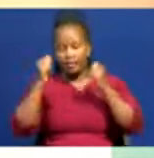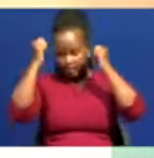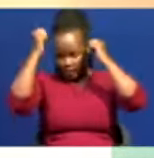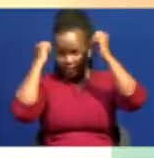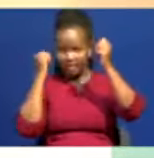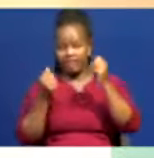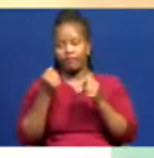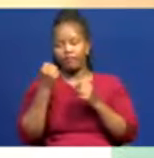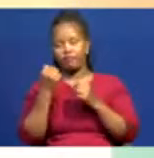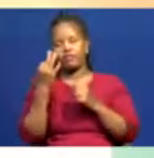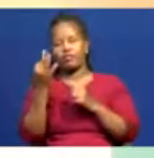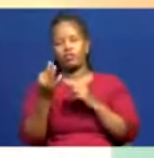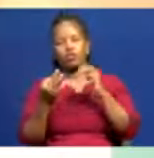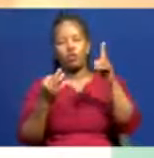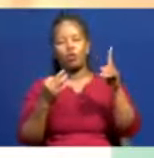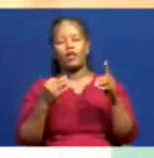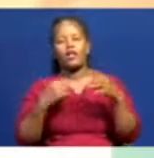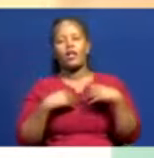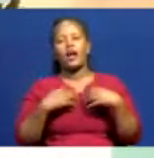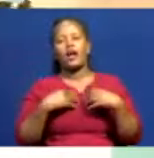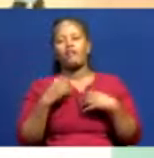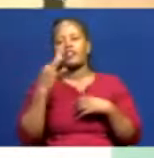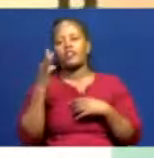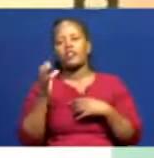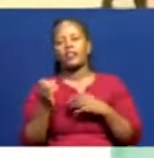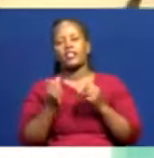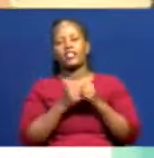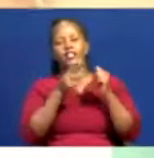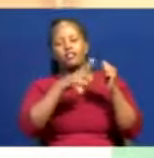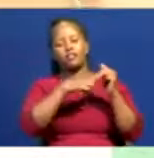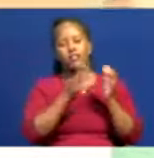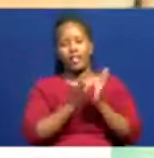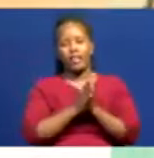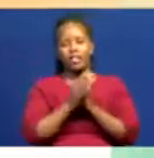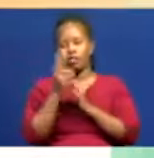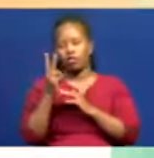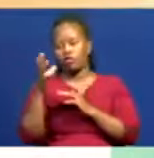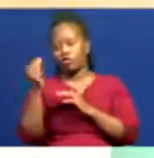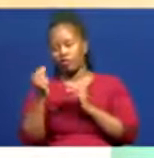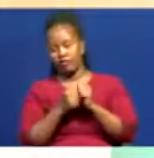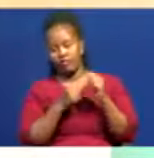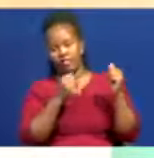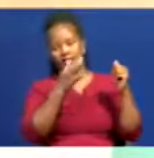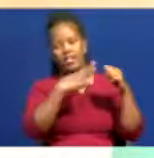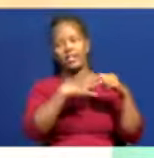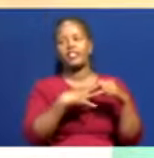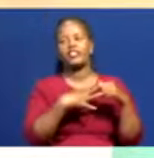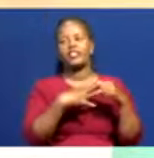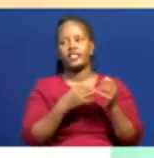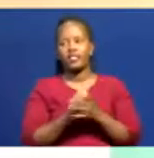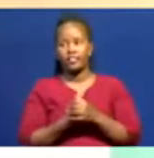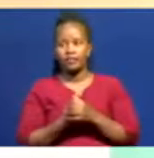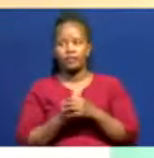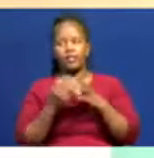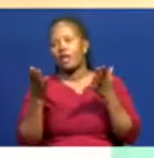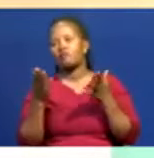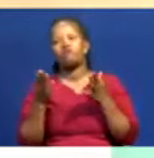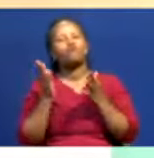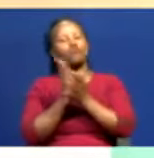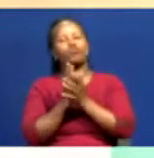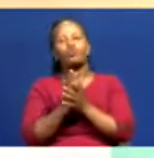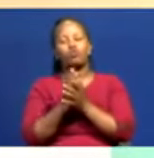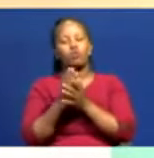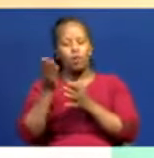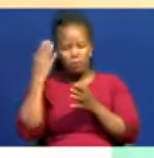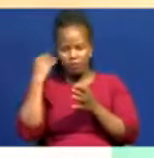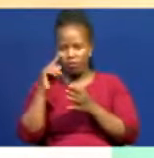of 30-28, 25-11, 17-25, and 25-18. Due to the loss in the